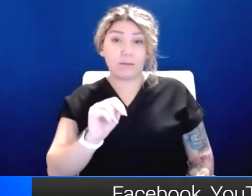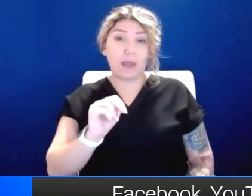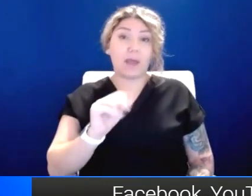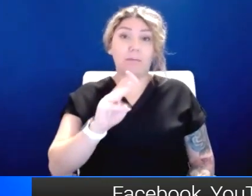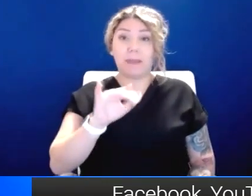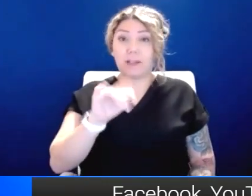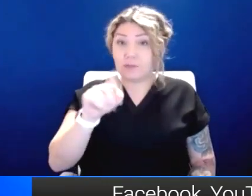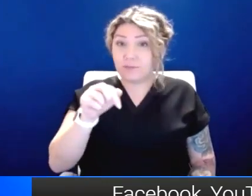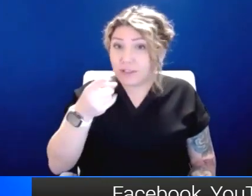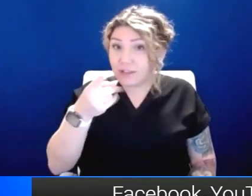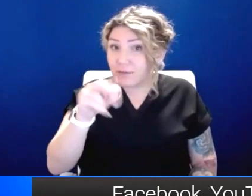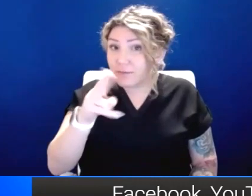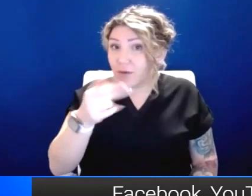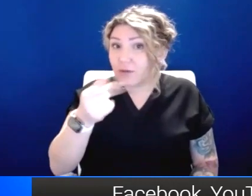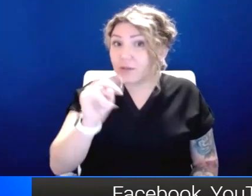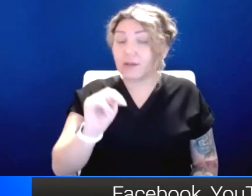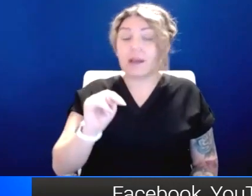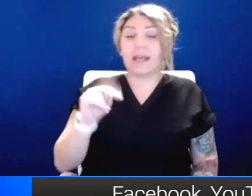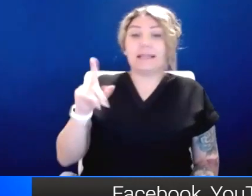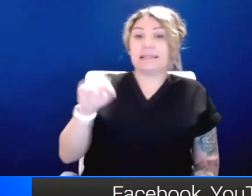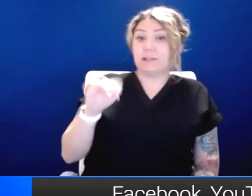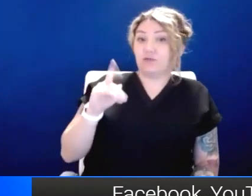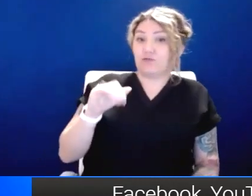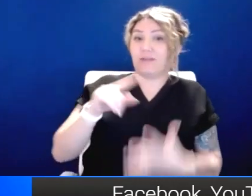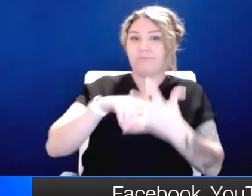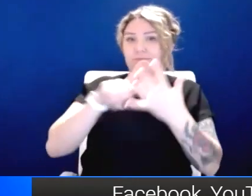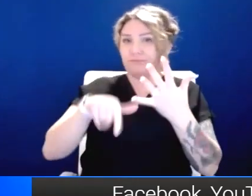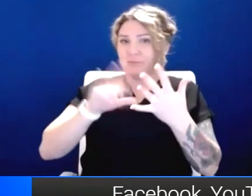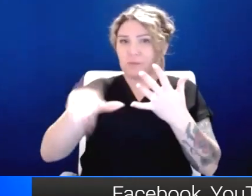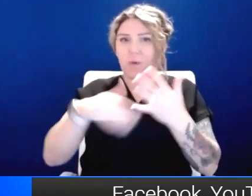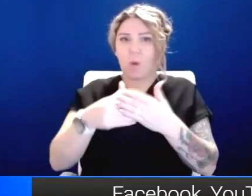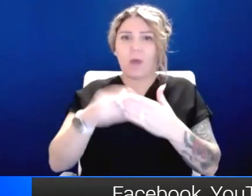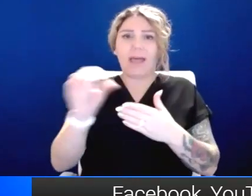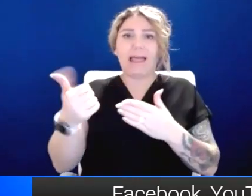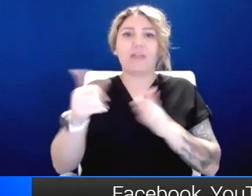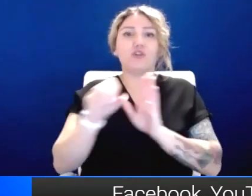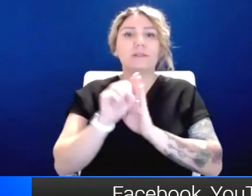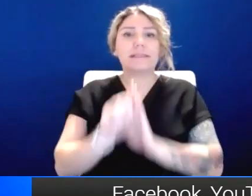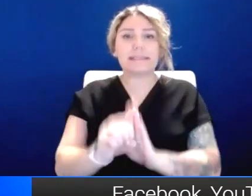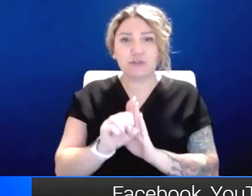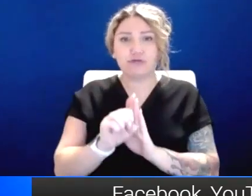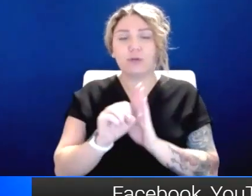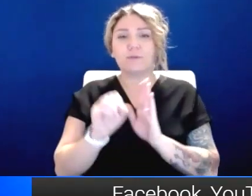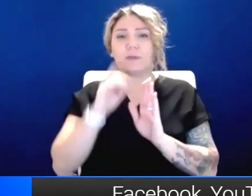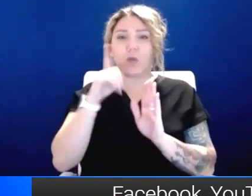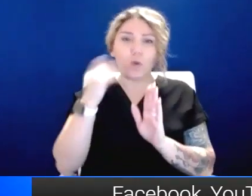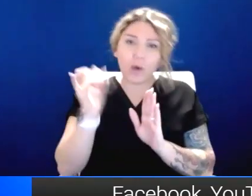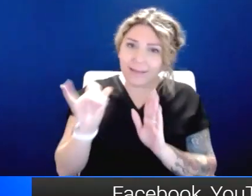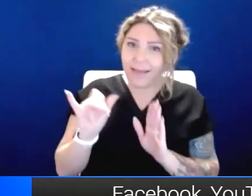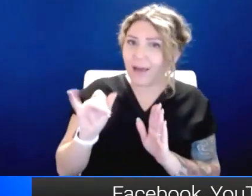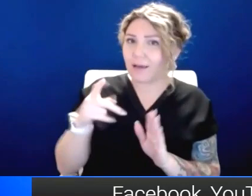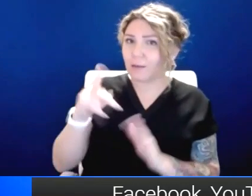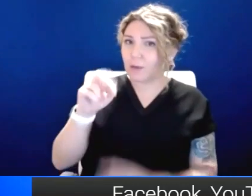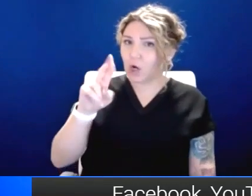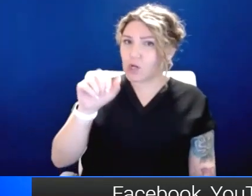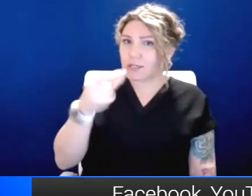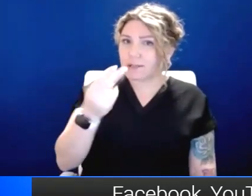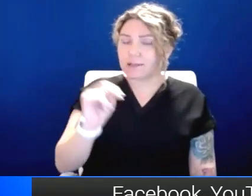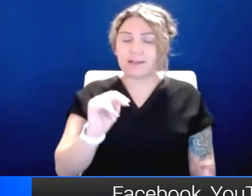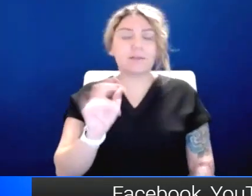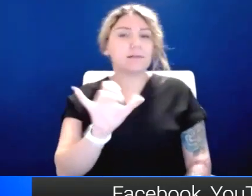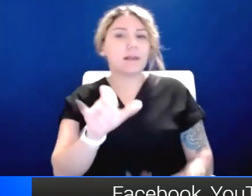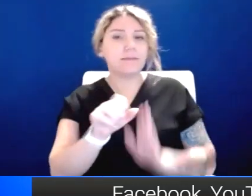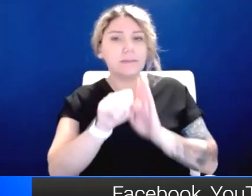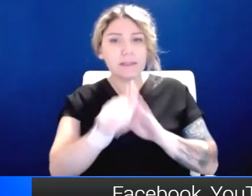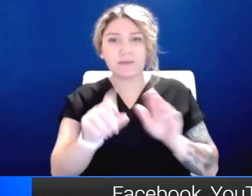progressive supranuclear palsy, etc., are other syndromes that look like Parkinson's, that have symptoms of Parkinson's, but